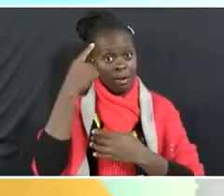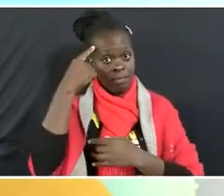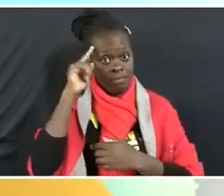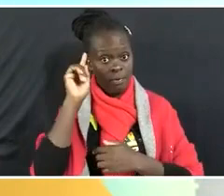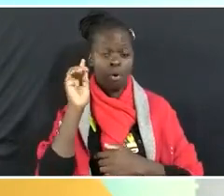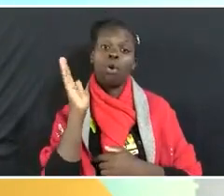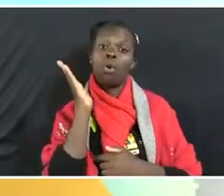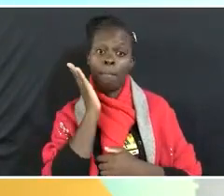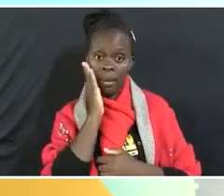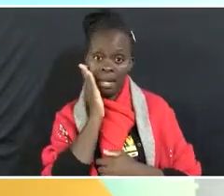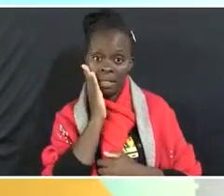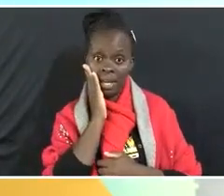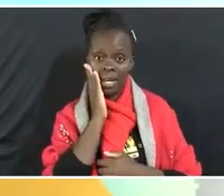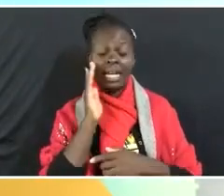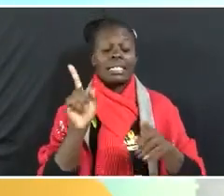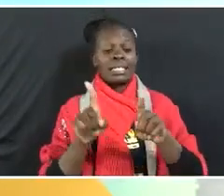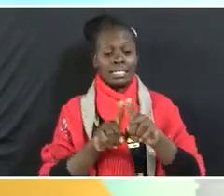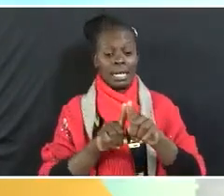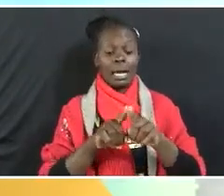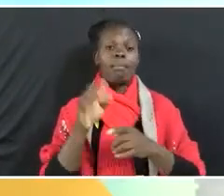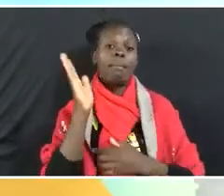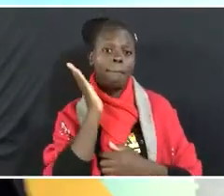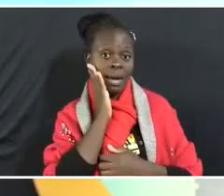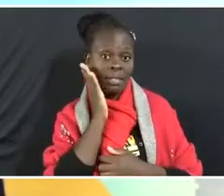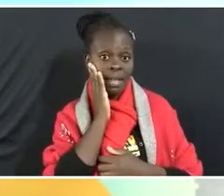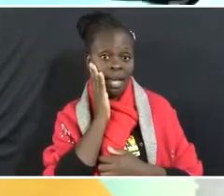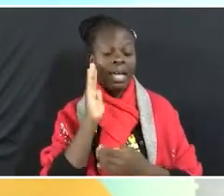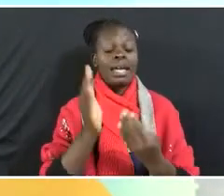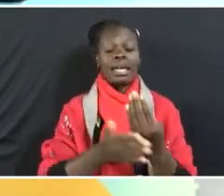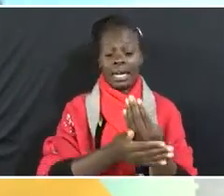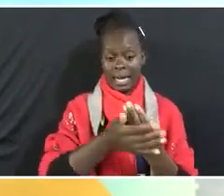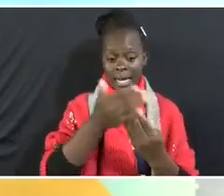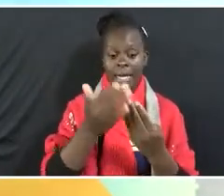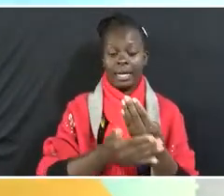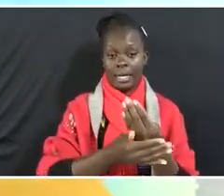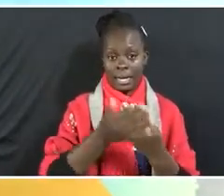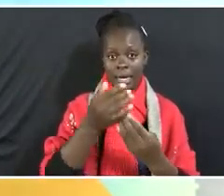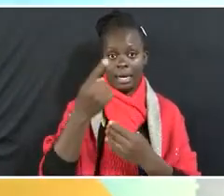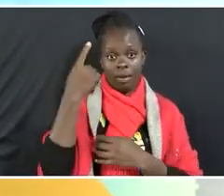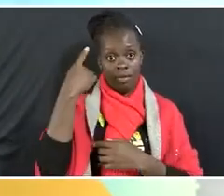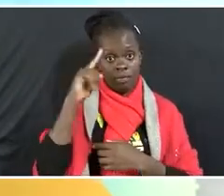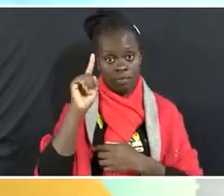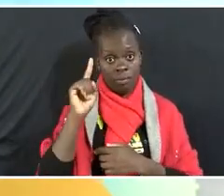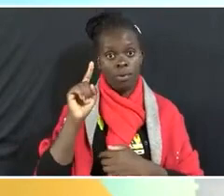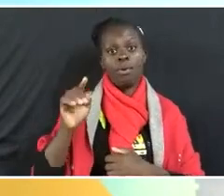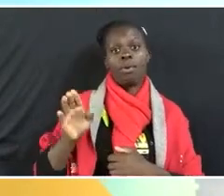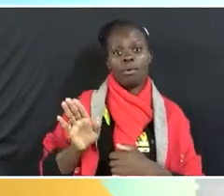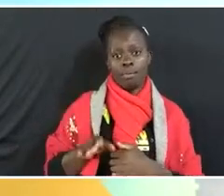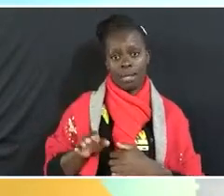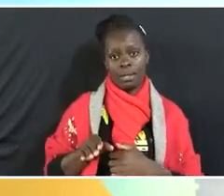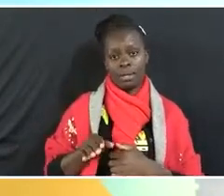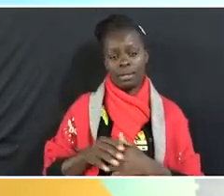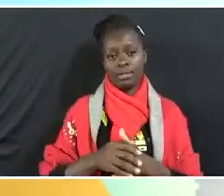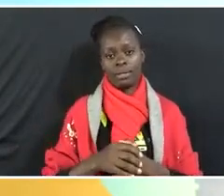both sides. He says it to the son, he says it to the mother. Take care of each other.